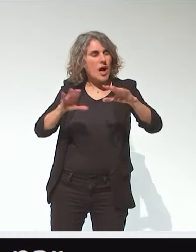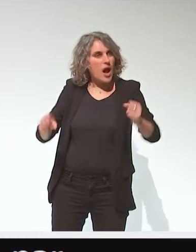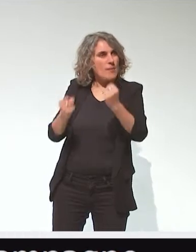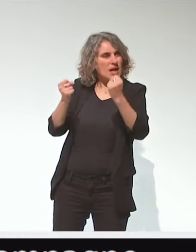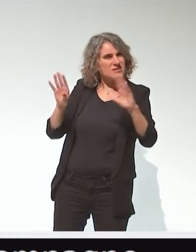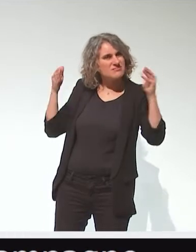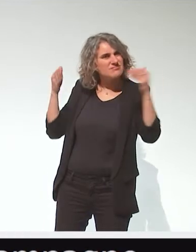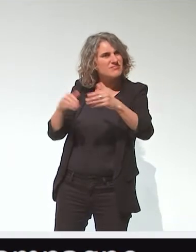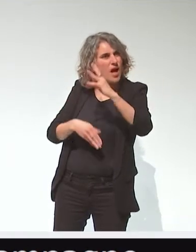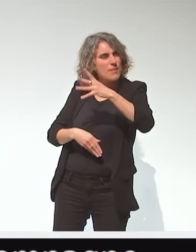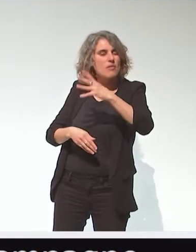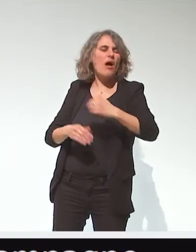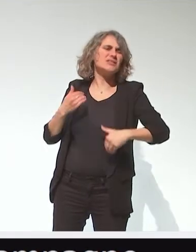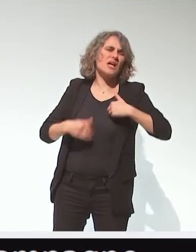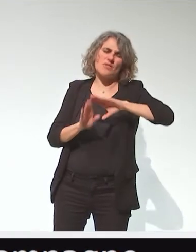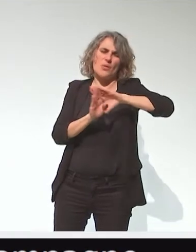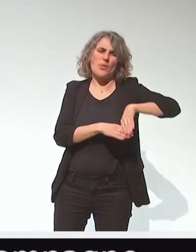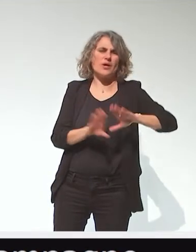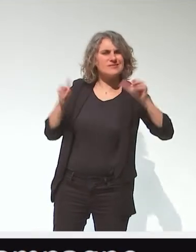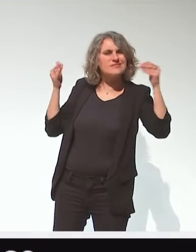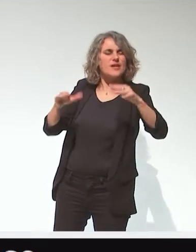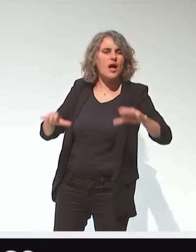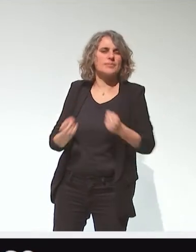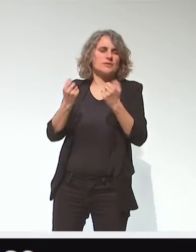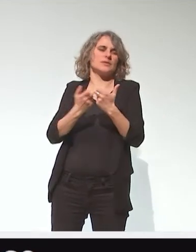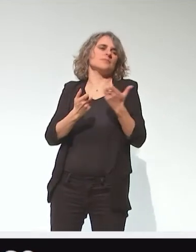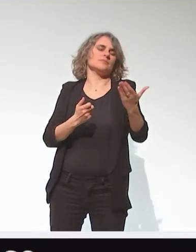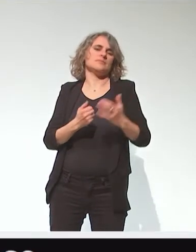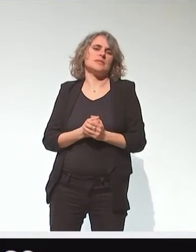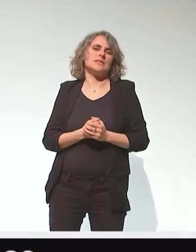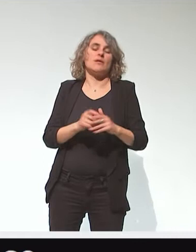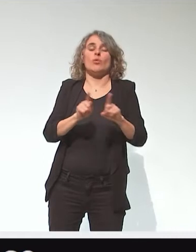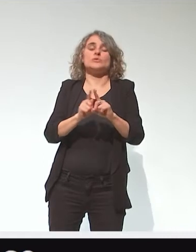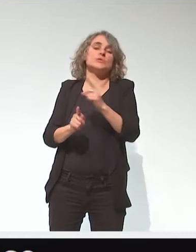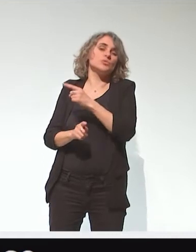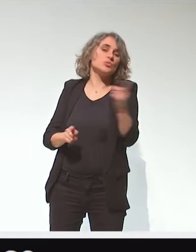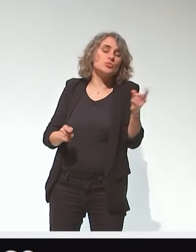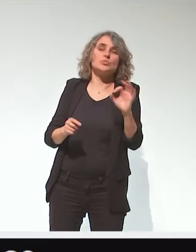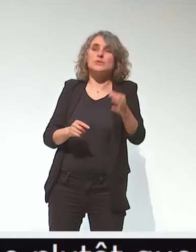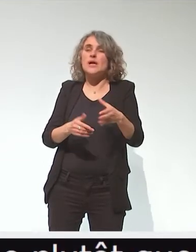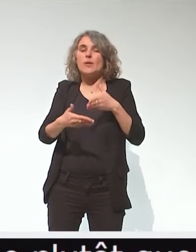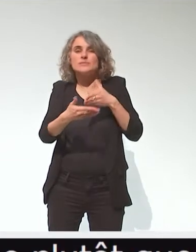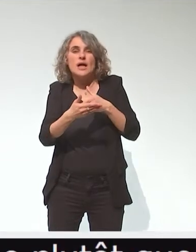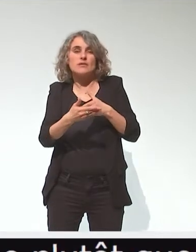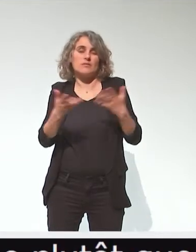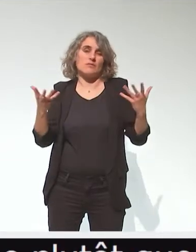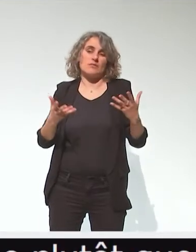Of course, we all of us have still barriers also in our own services. It's about